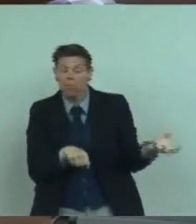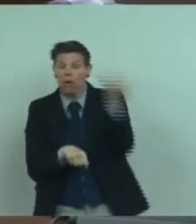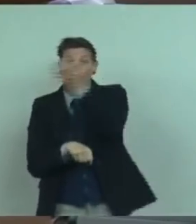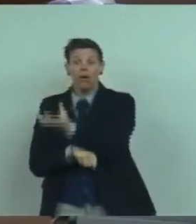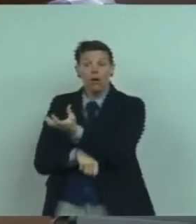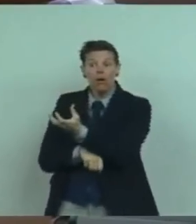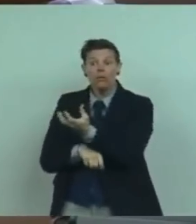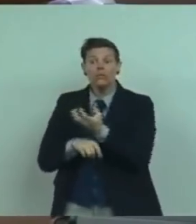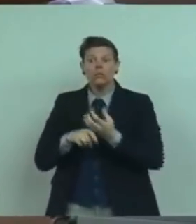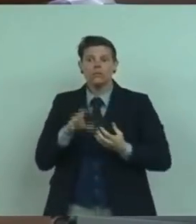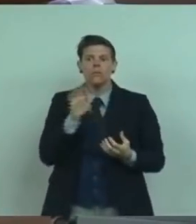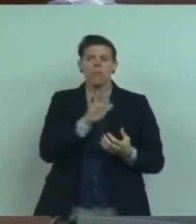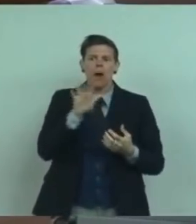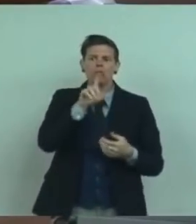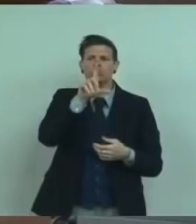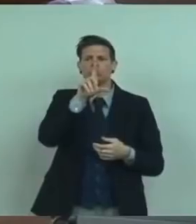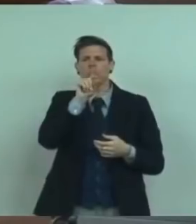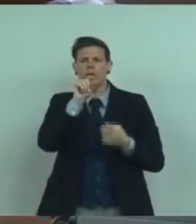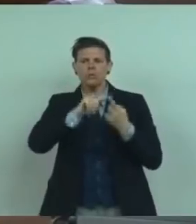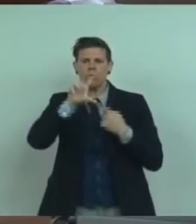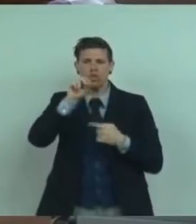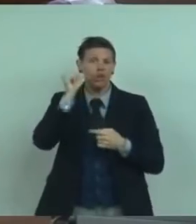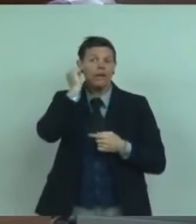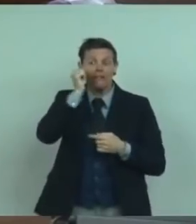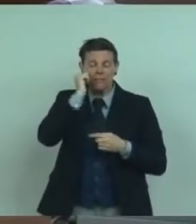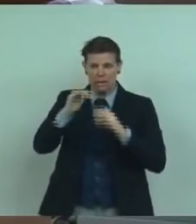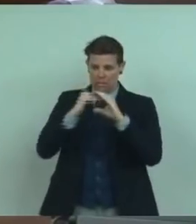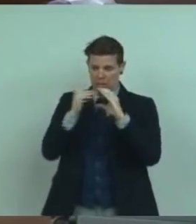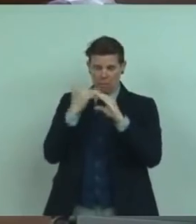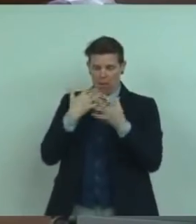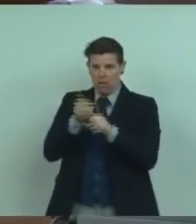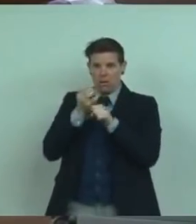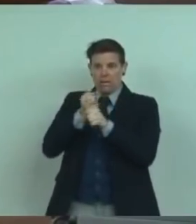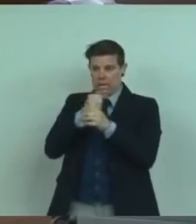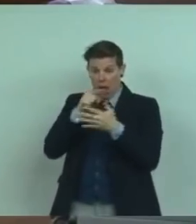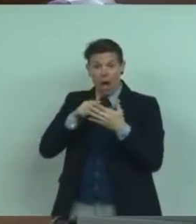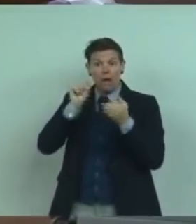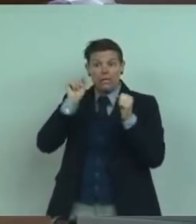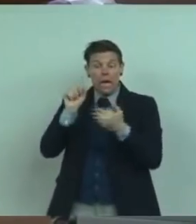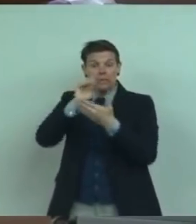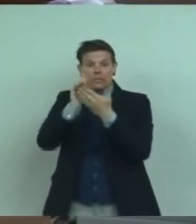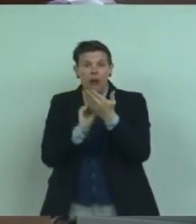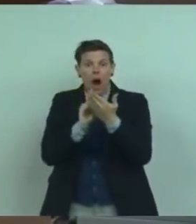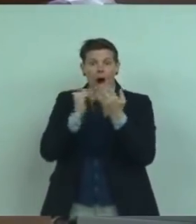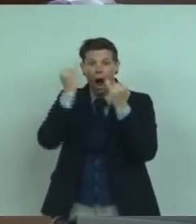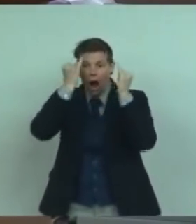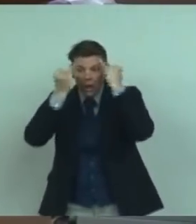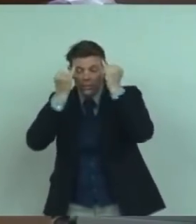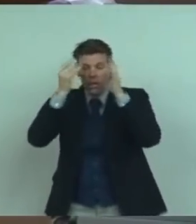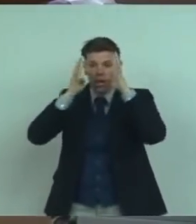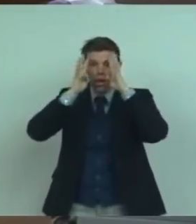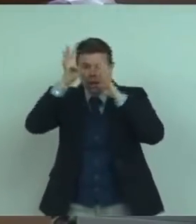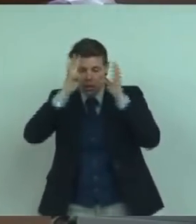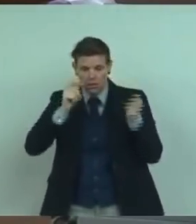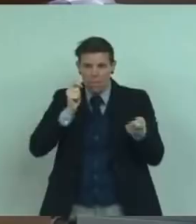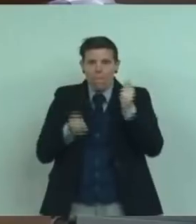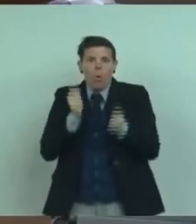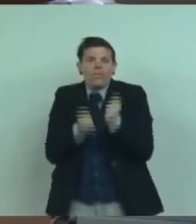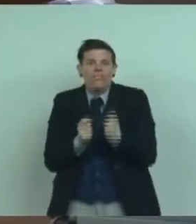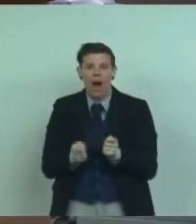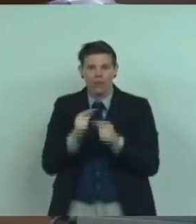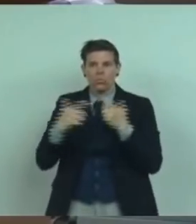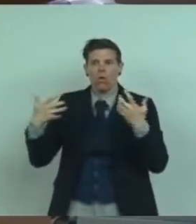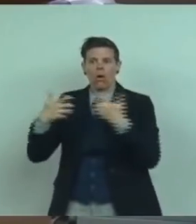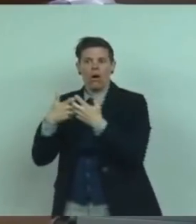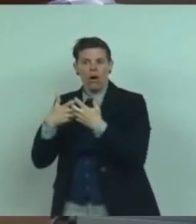about new ventilator designs and inventions. Number one priority is on those that have been FDA approved. Number two